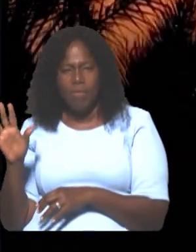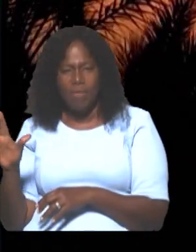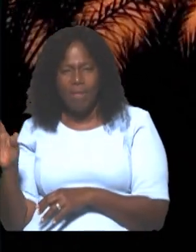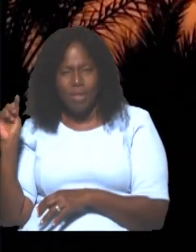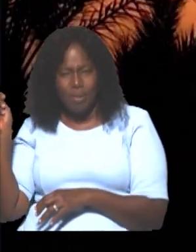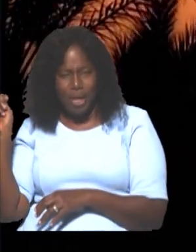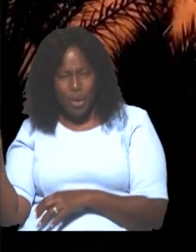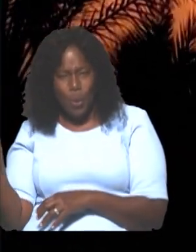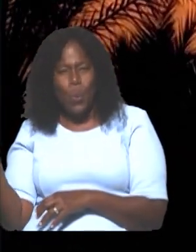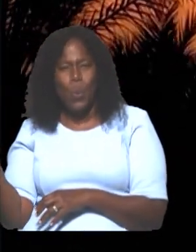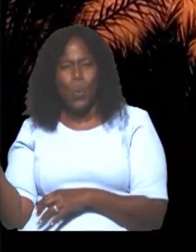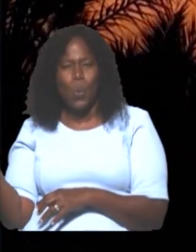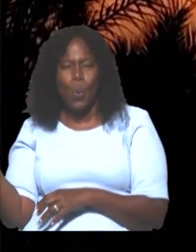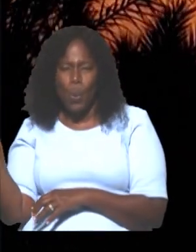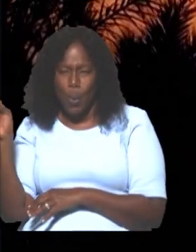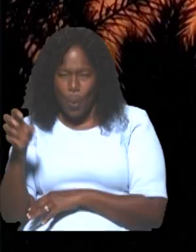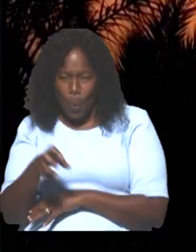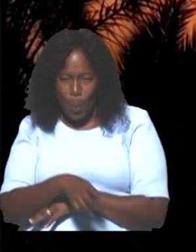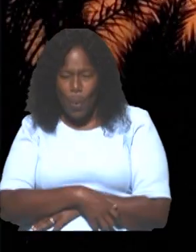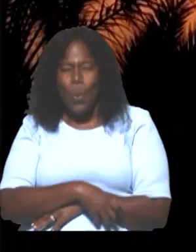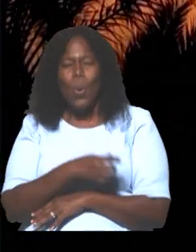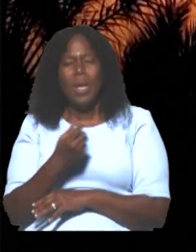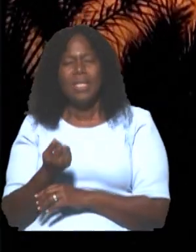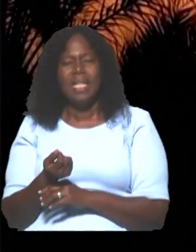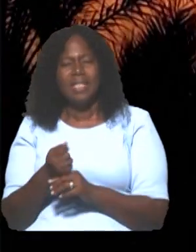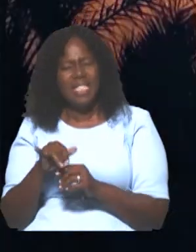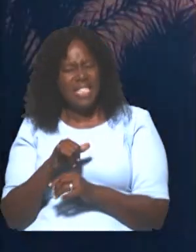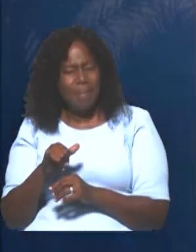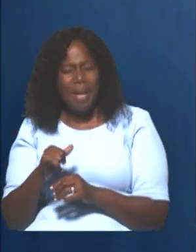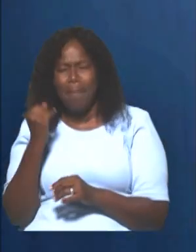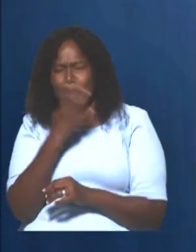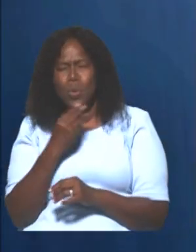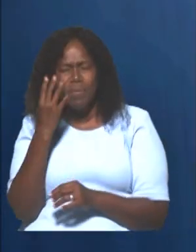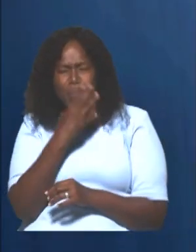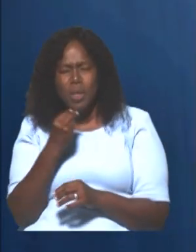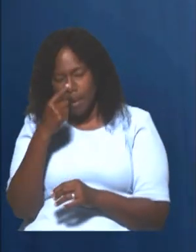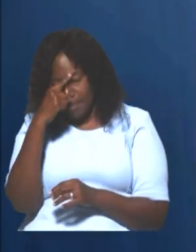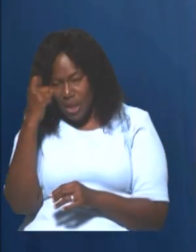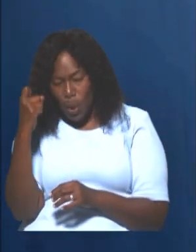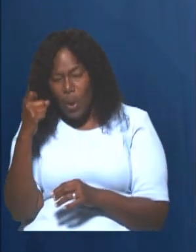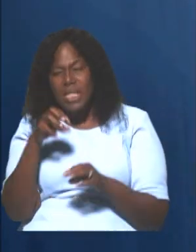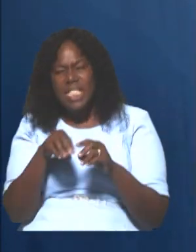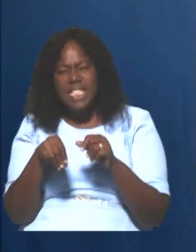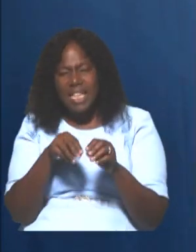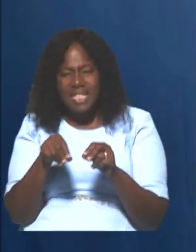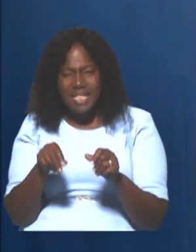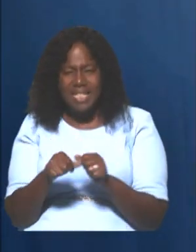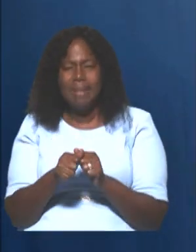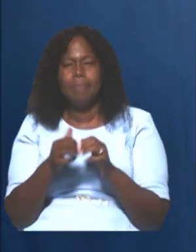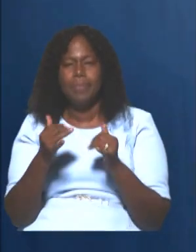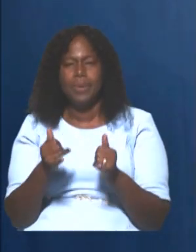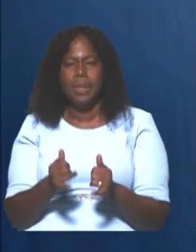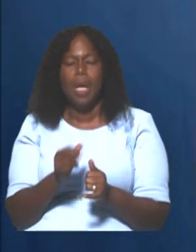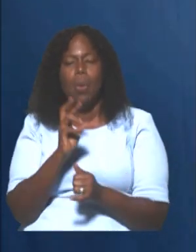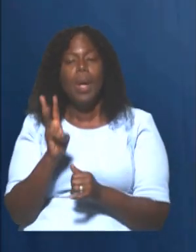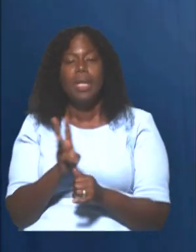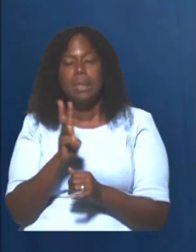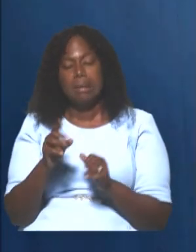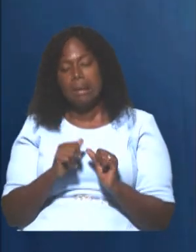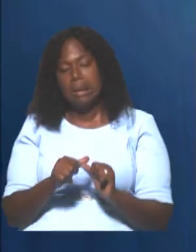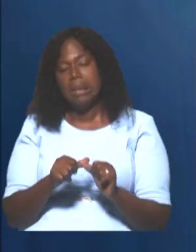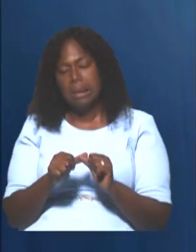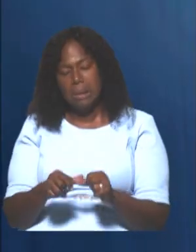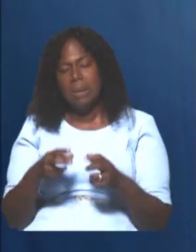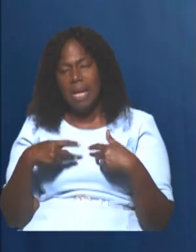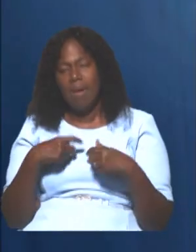6:18 p.m. in Trinidad and 6:16 over in Tobago. Now, looking ahead to Wednesday, the dust plume will continue to